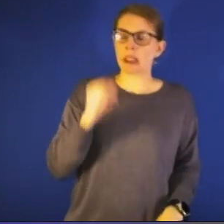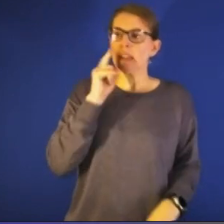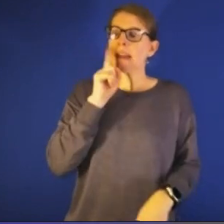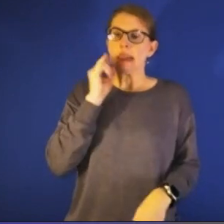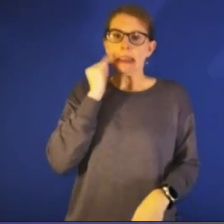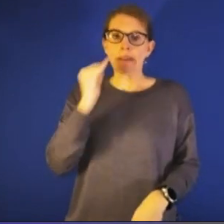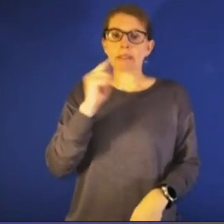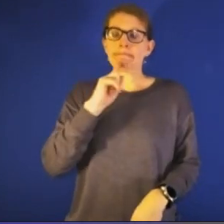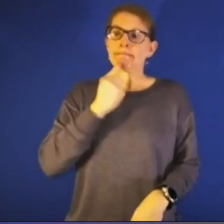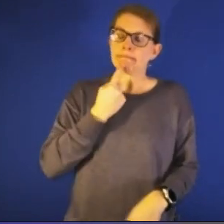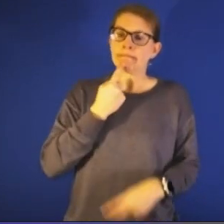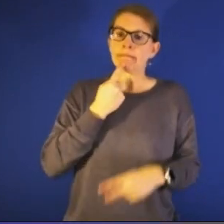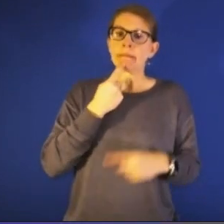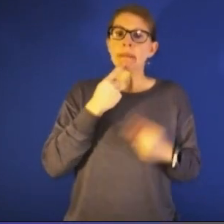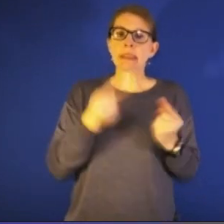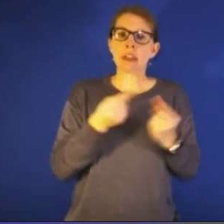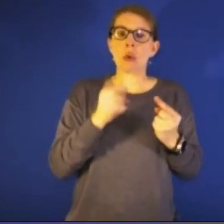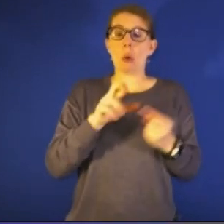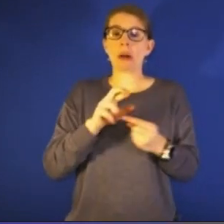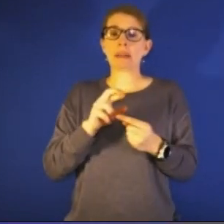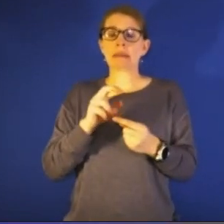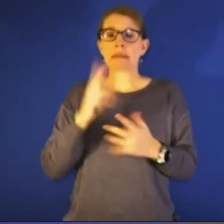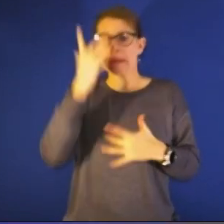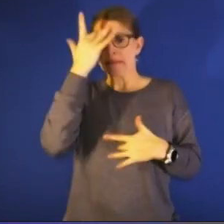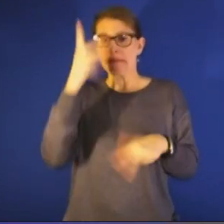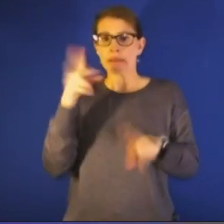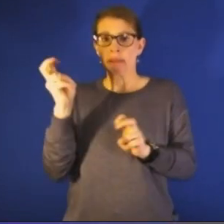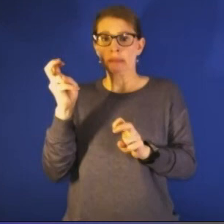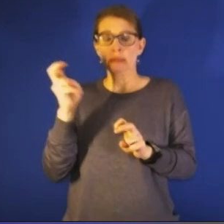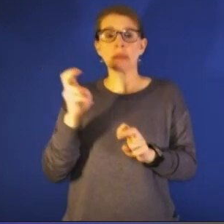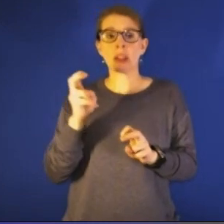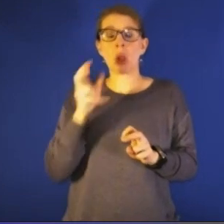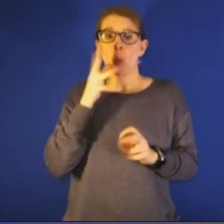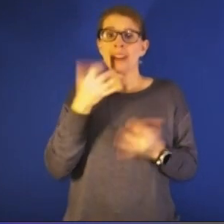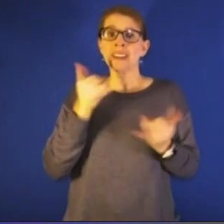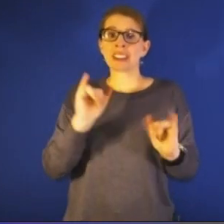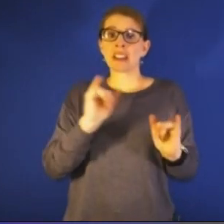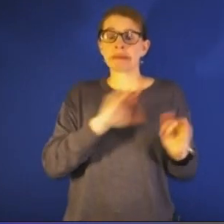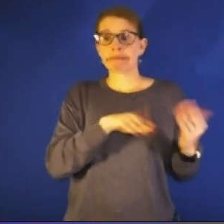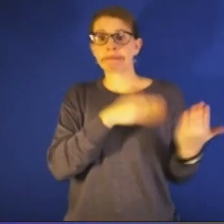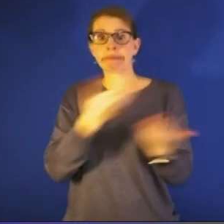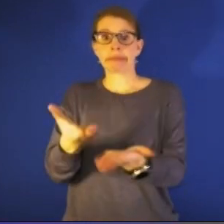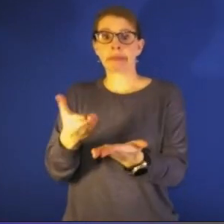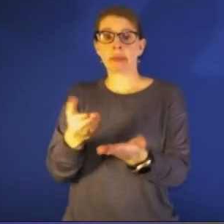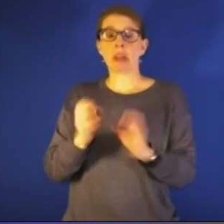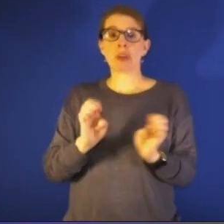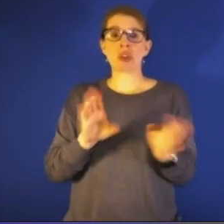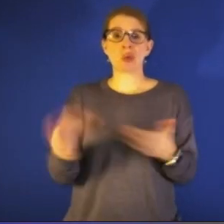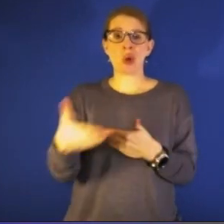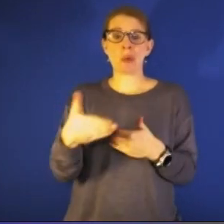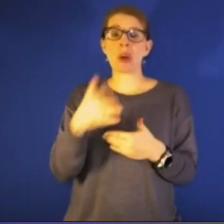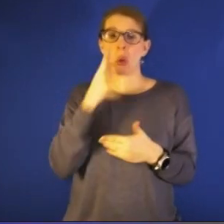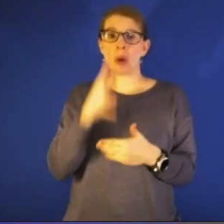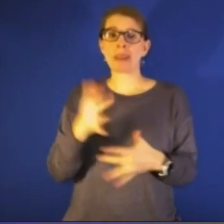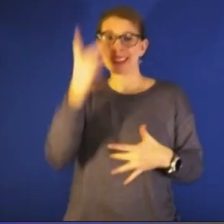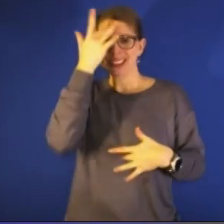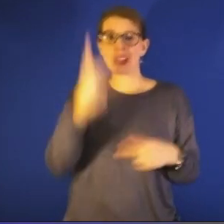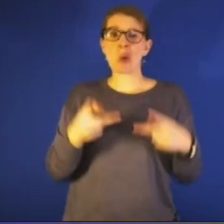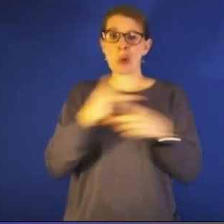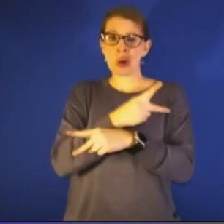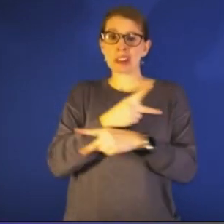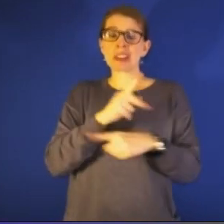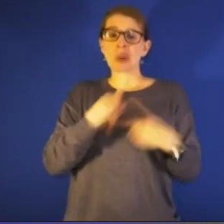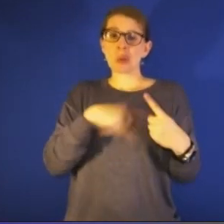ill, because that may make things harder. You're still going to end up in our emergency room. You're just going to be sicker when you get here, and that's going to be more